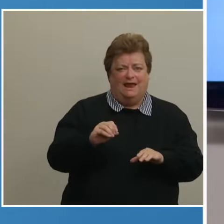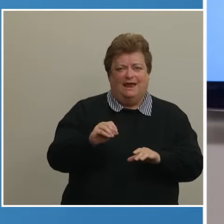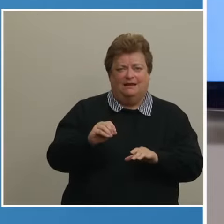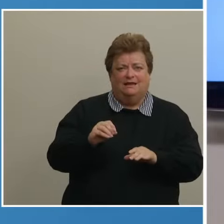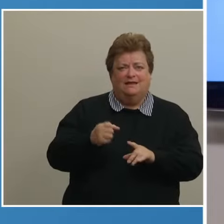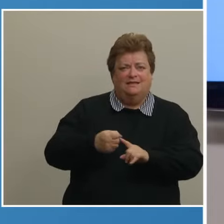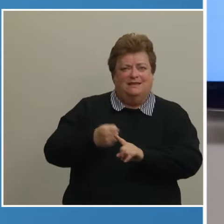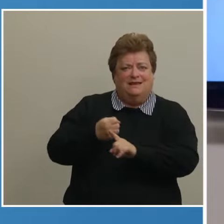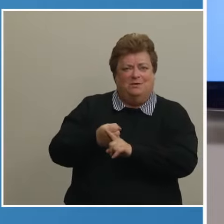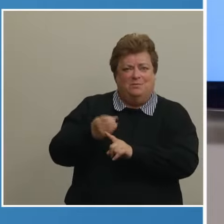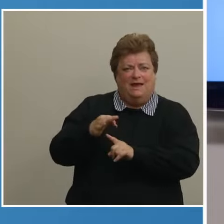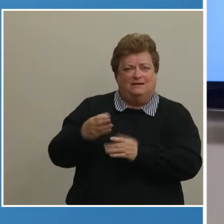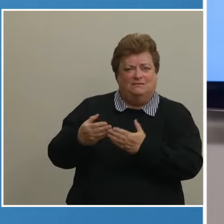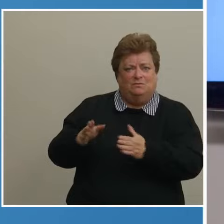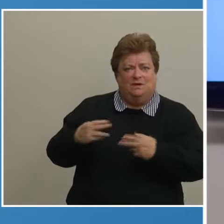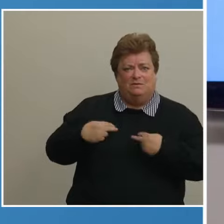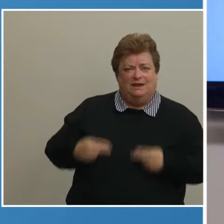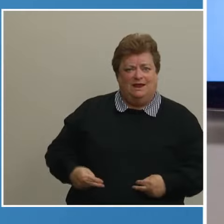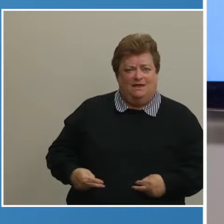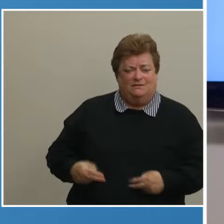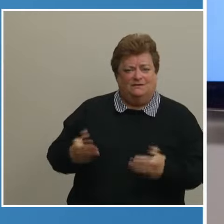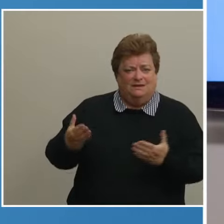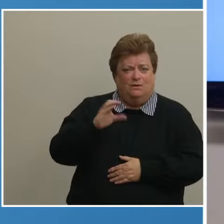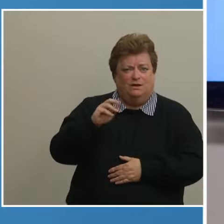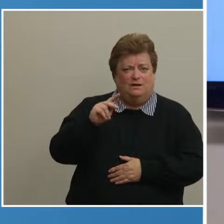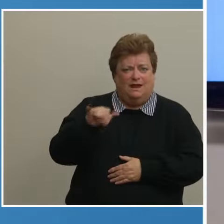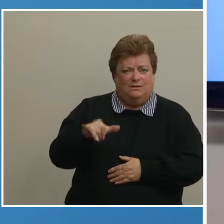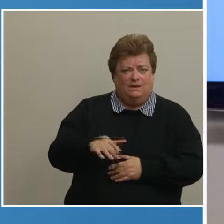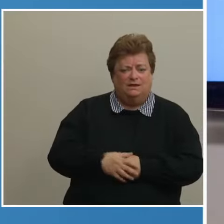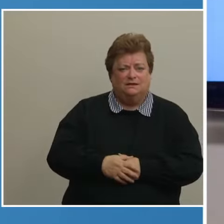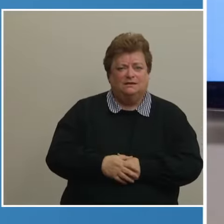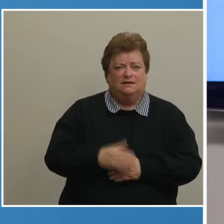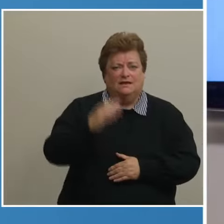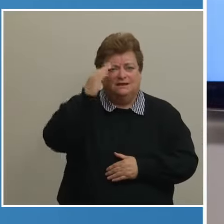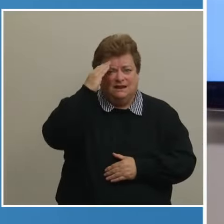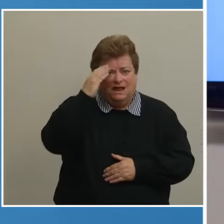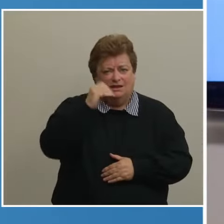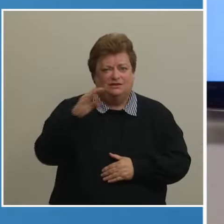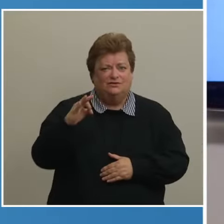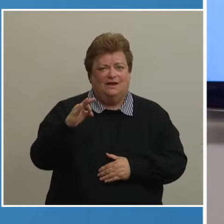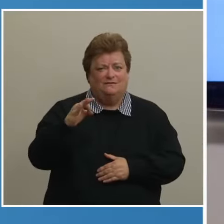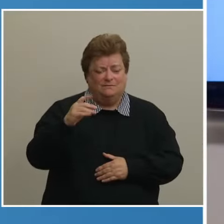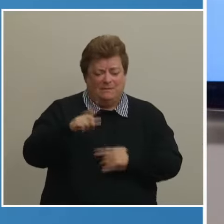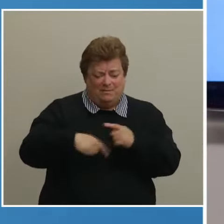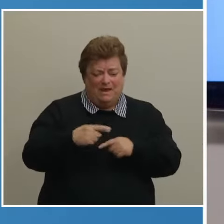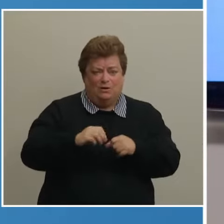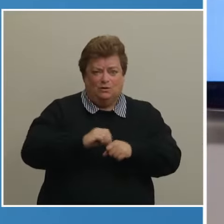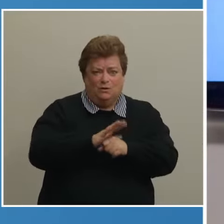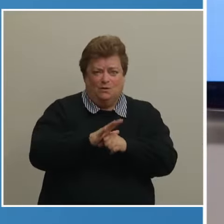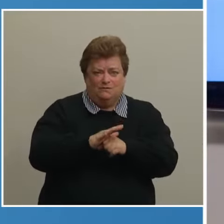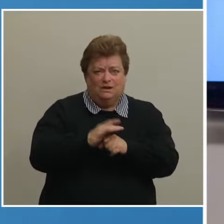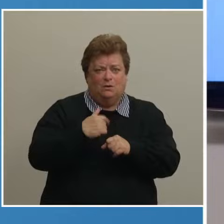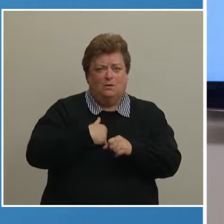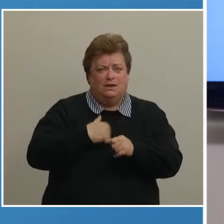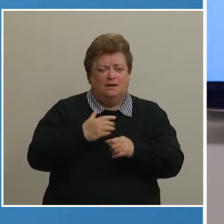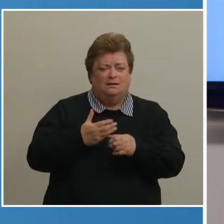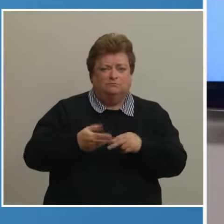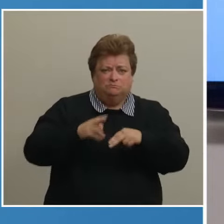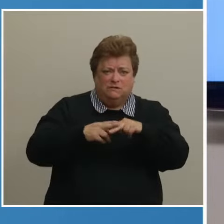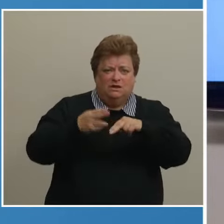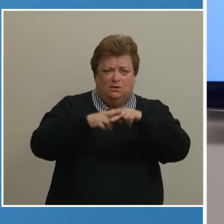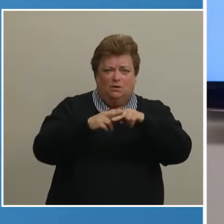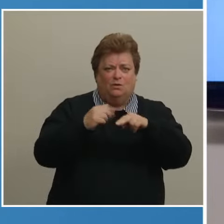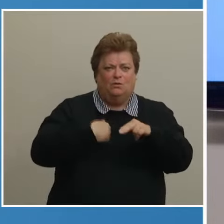and Lancaster County. As our knowledge of pandemic and intervention grows, revisions may be made to these